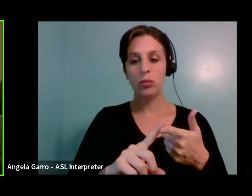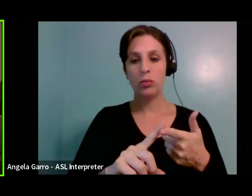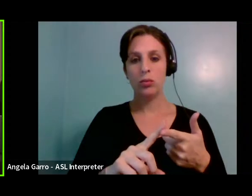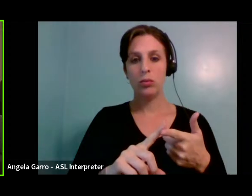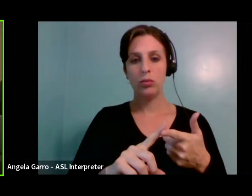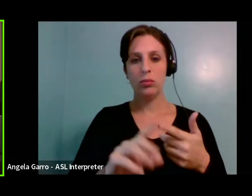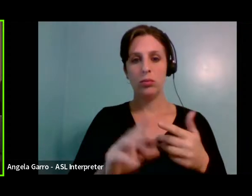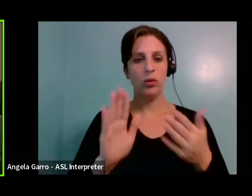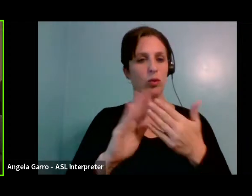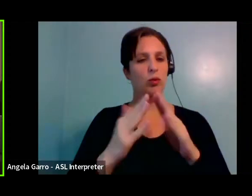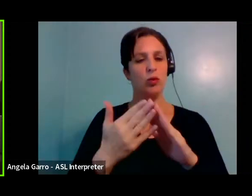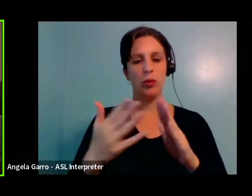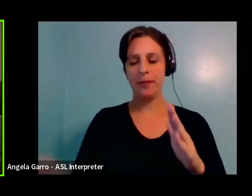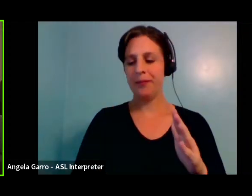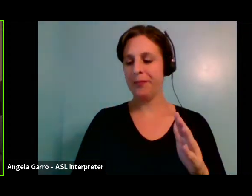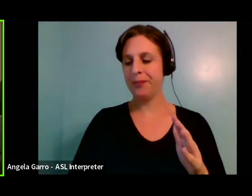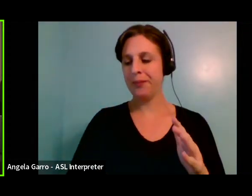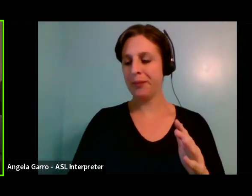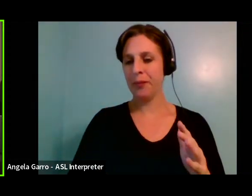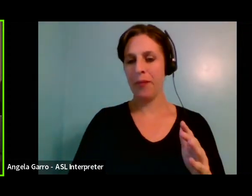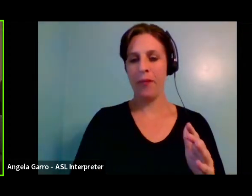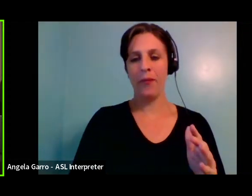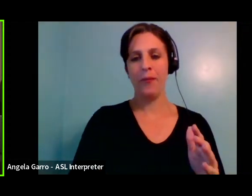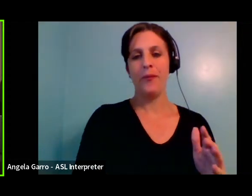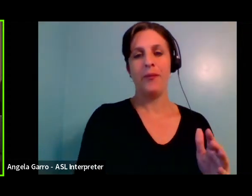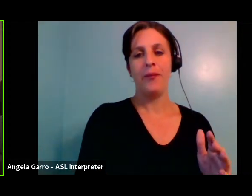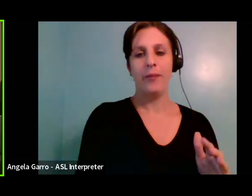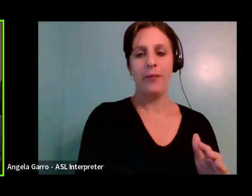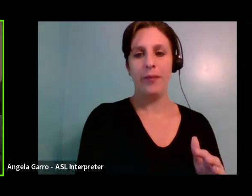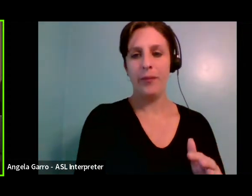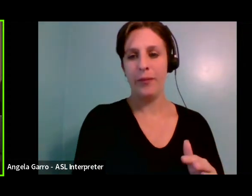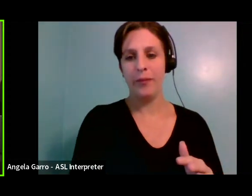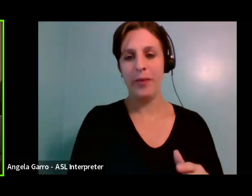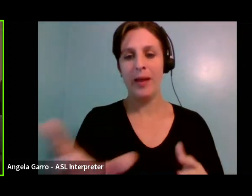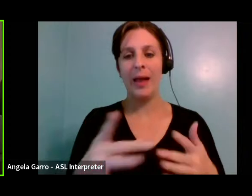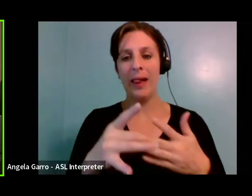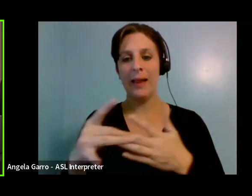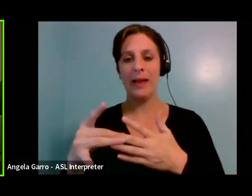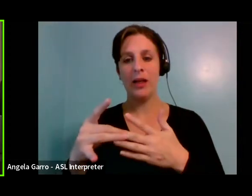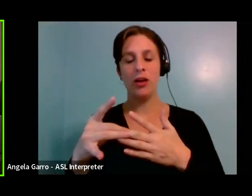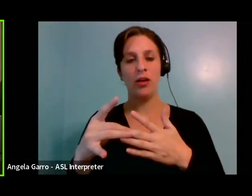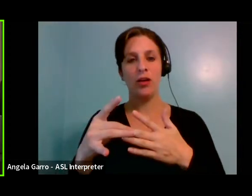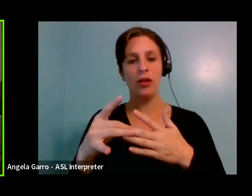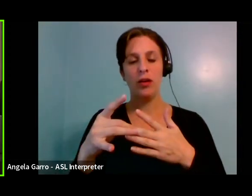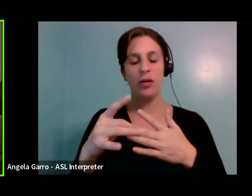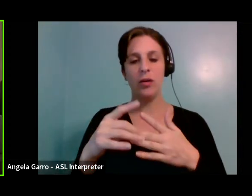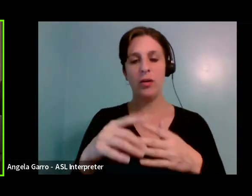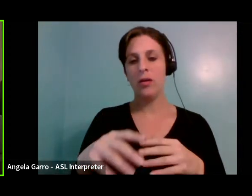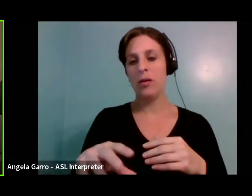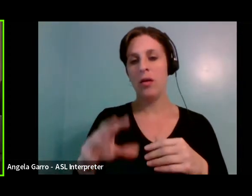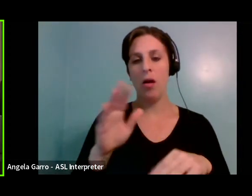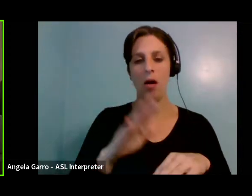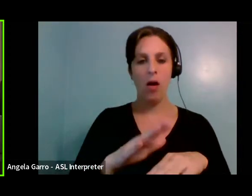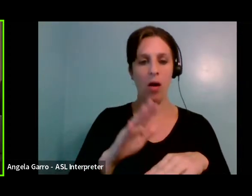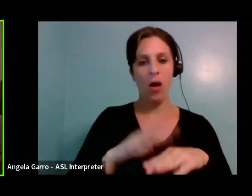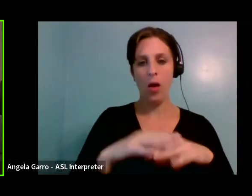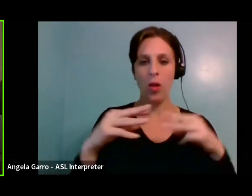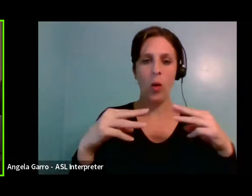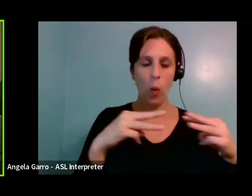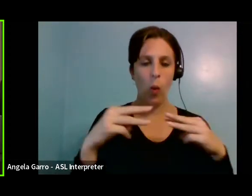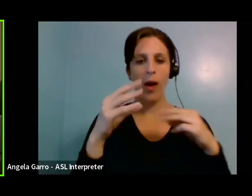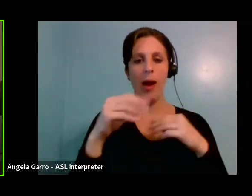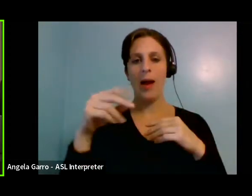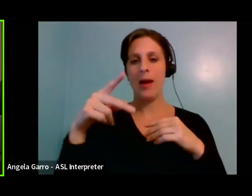a community leader briefing on the war in Israel and Palestine, and